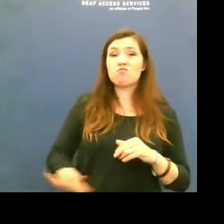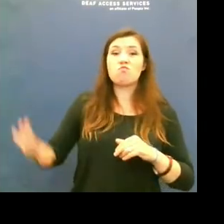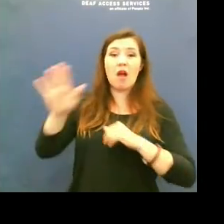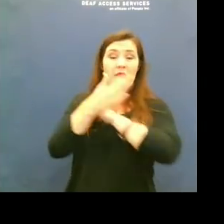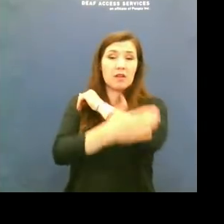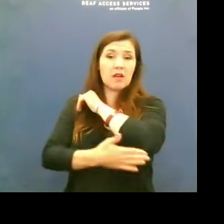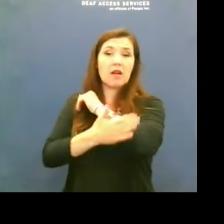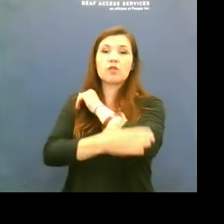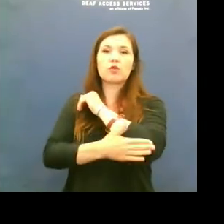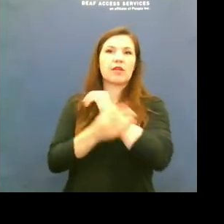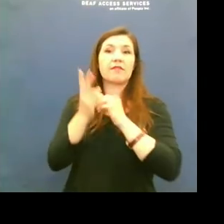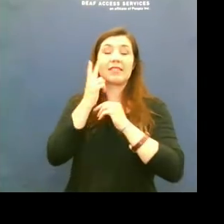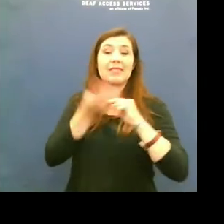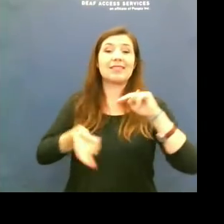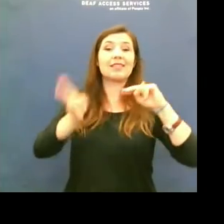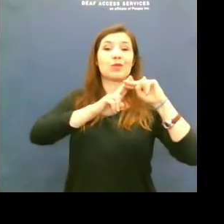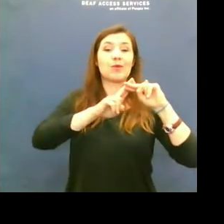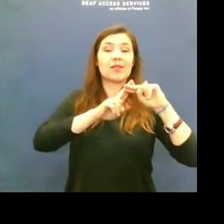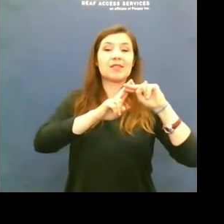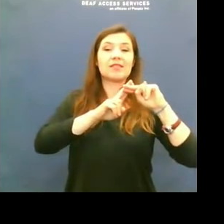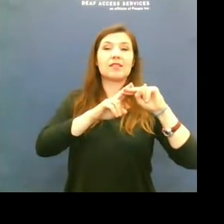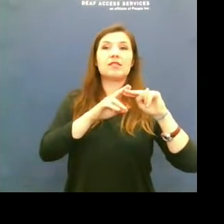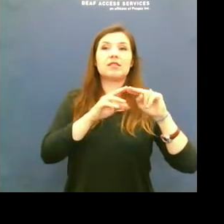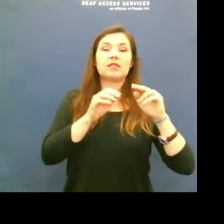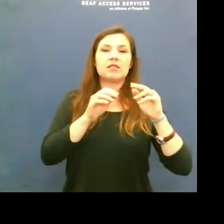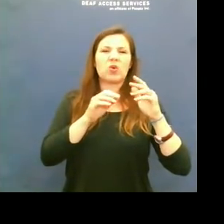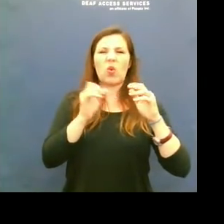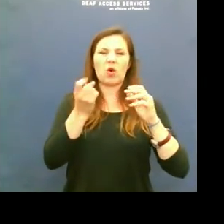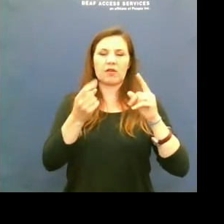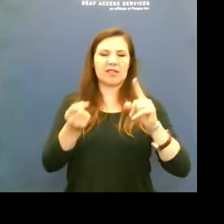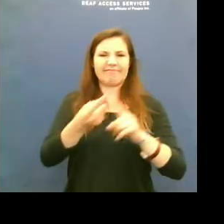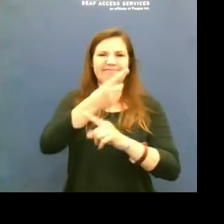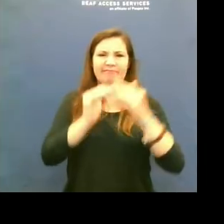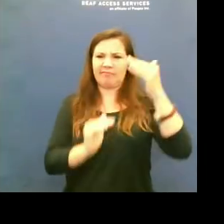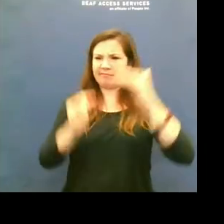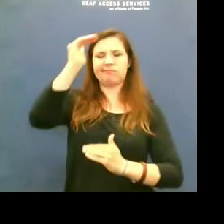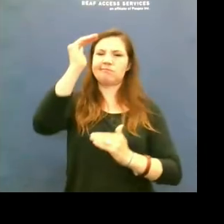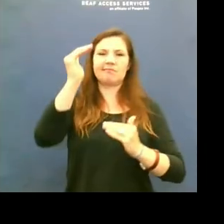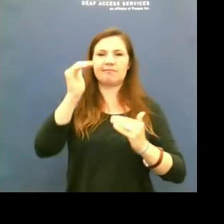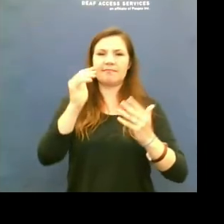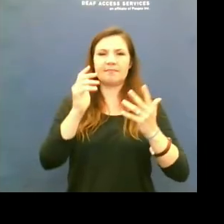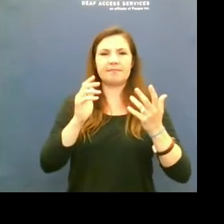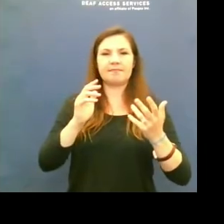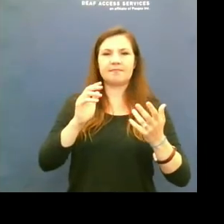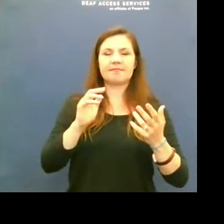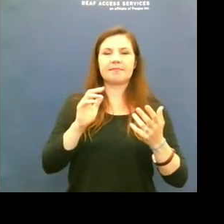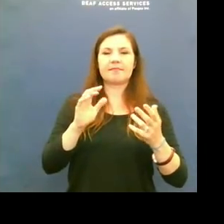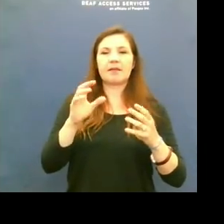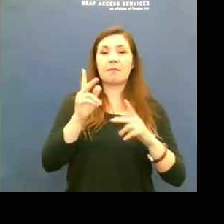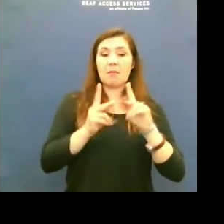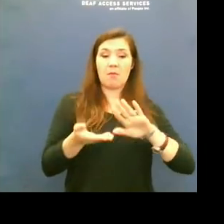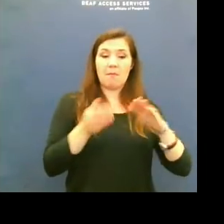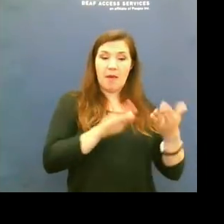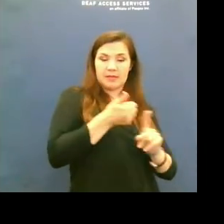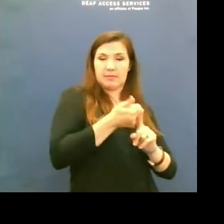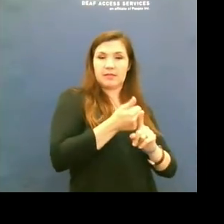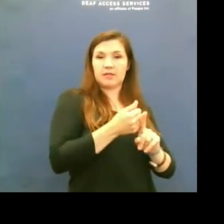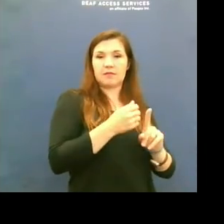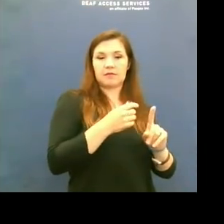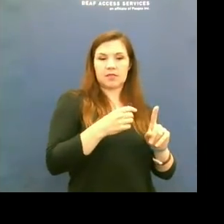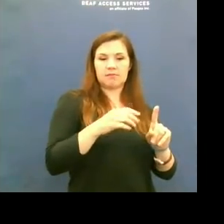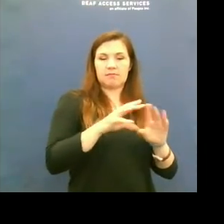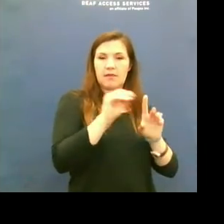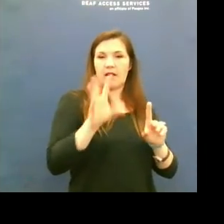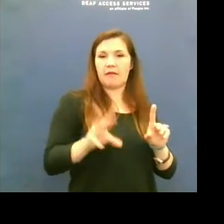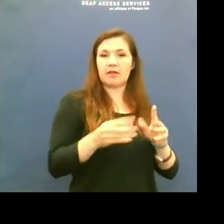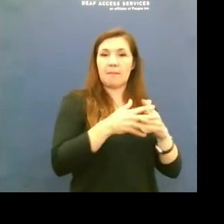increases with regards to or discrepancies, much higher proportion of those who've passed being African American than the percentage